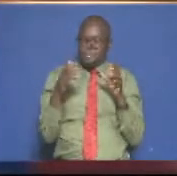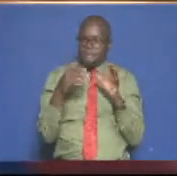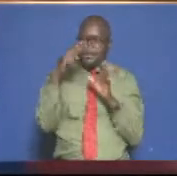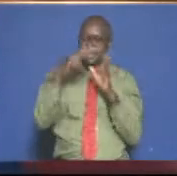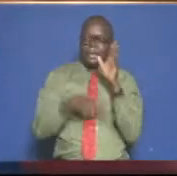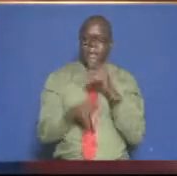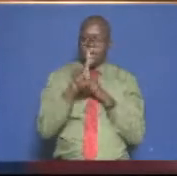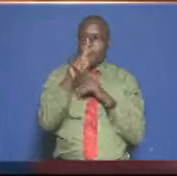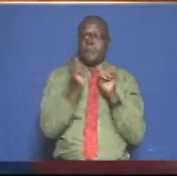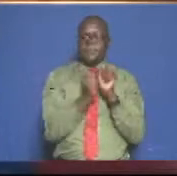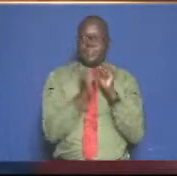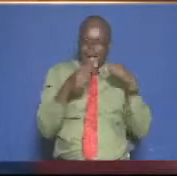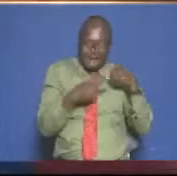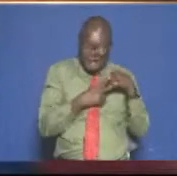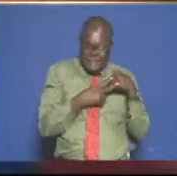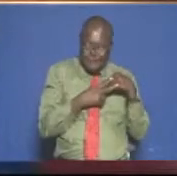117,